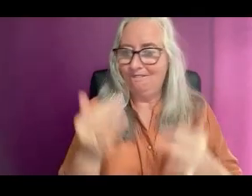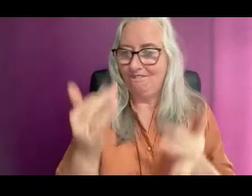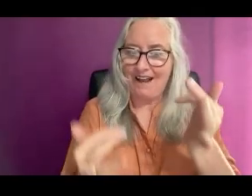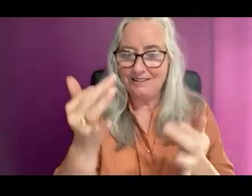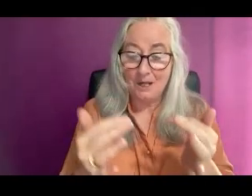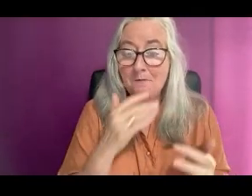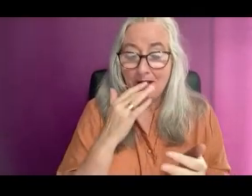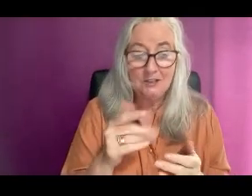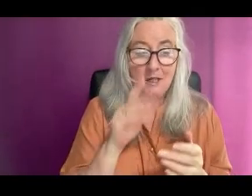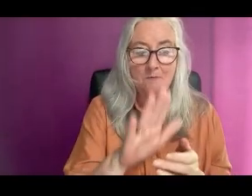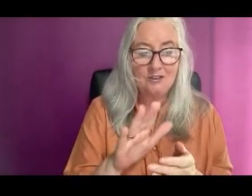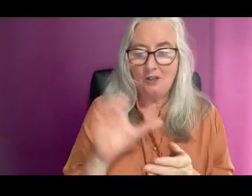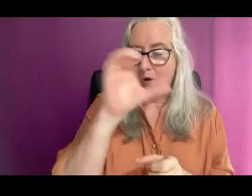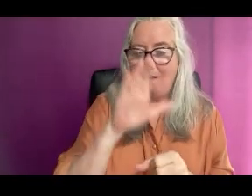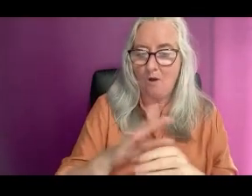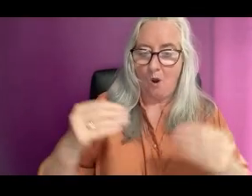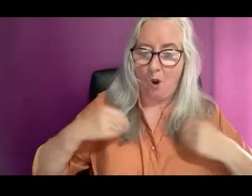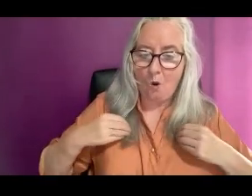must source their own quotes.